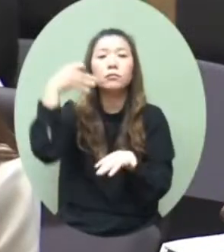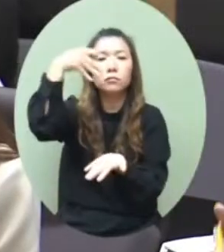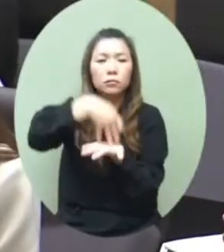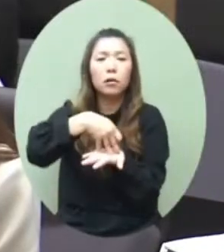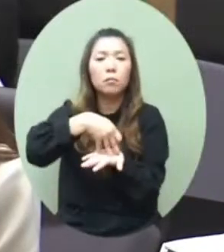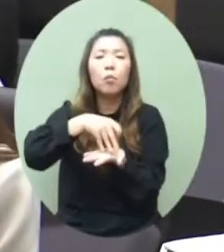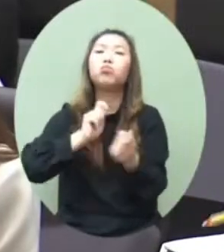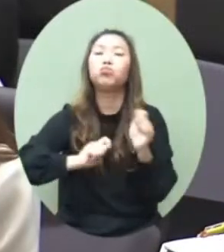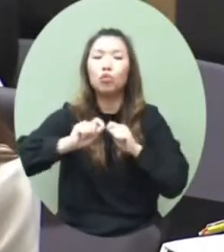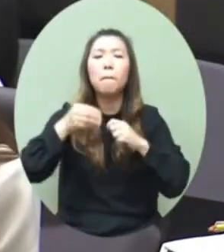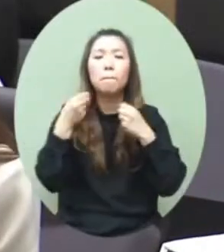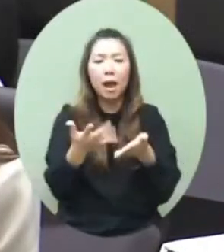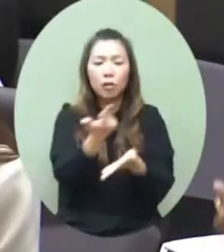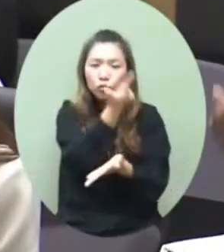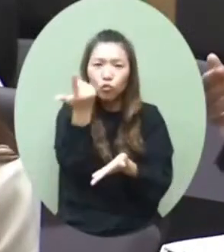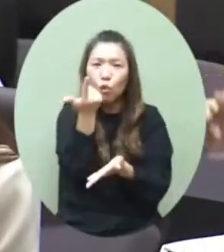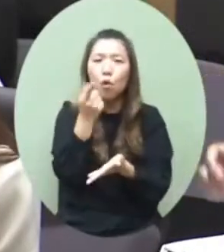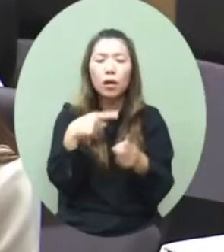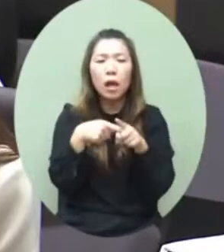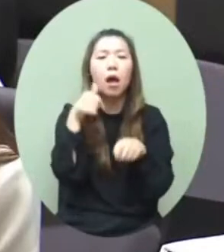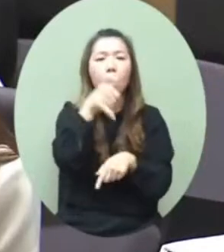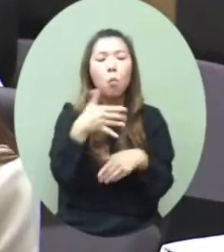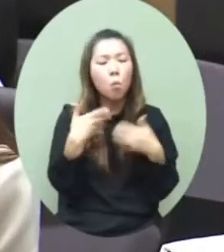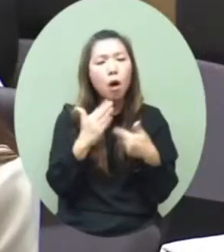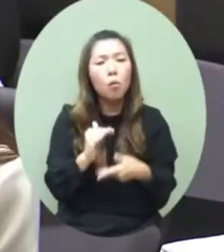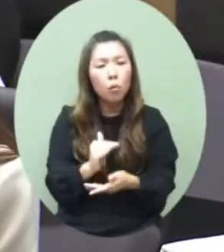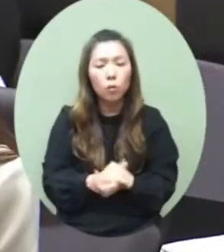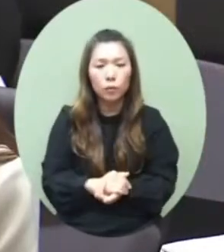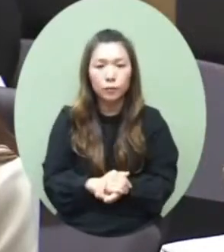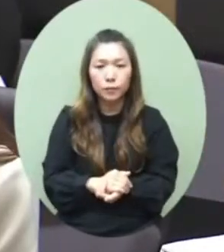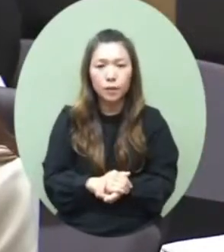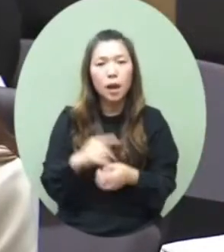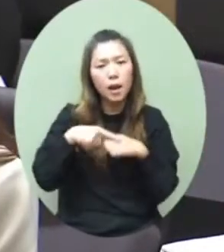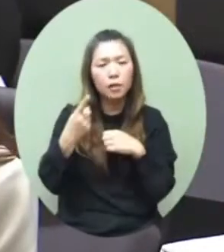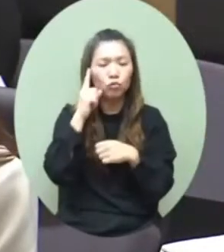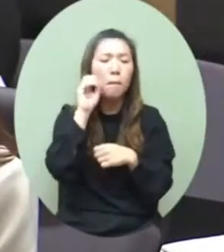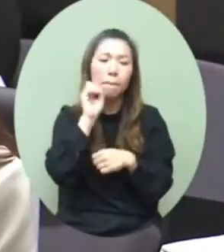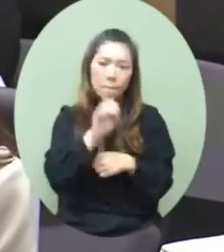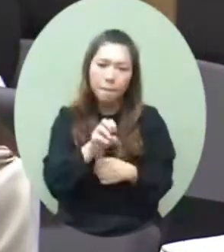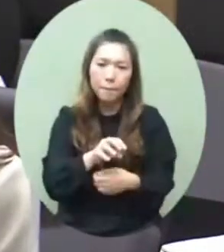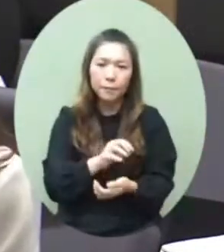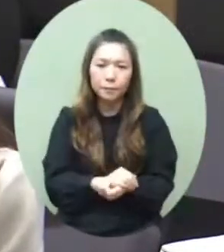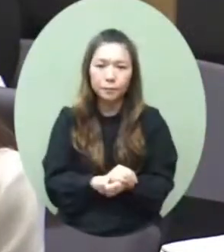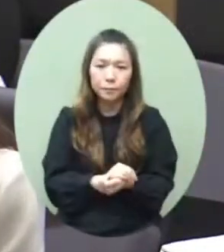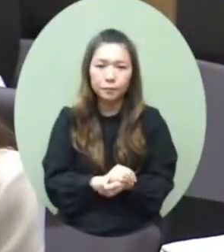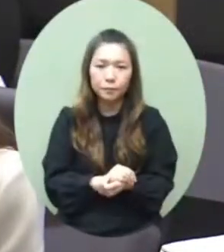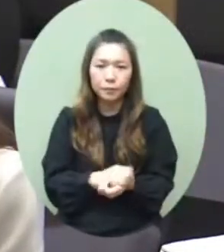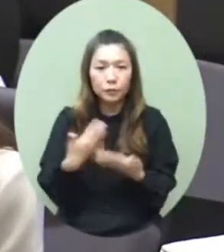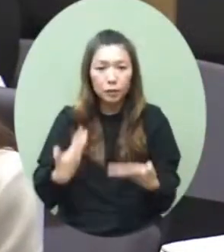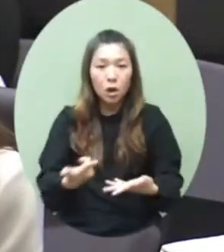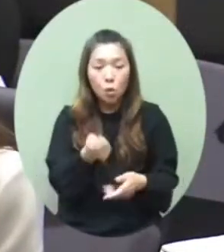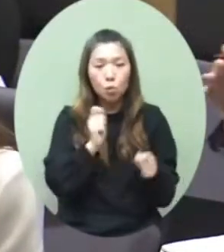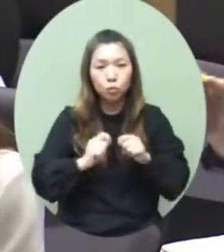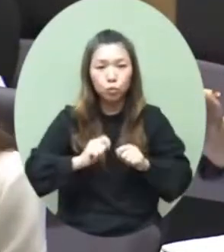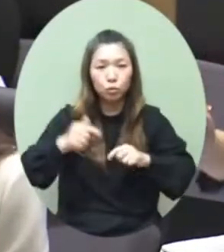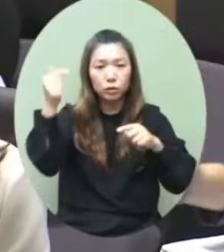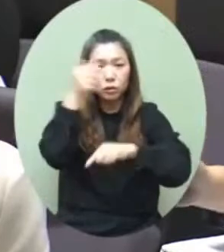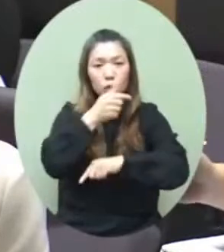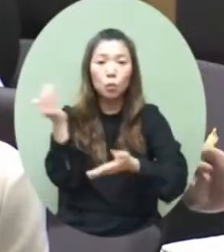Now, I see that most of these activities are organized by the government. And is there any room